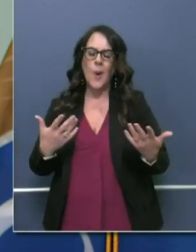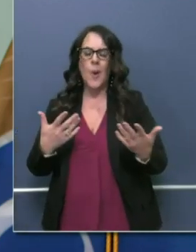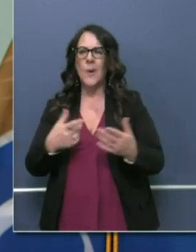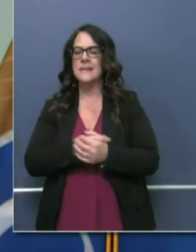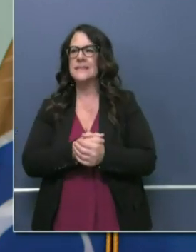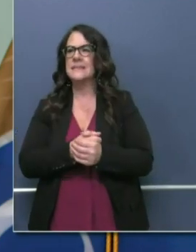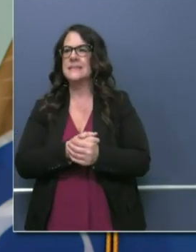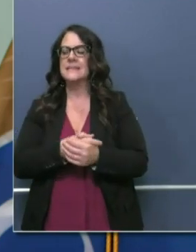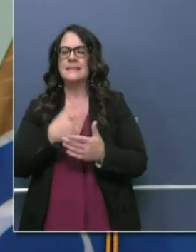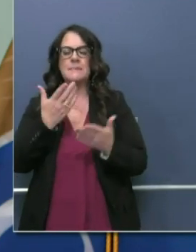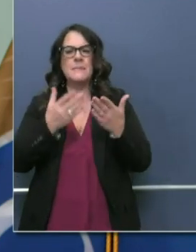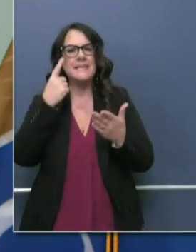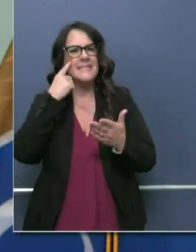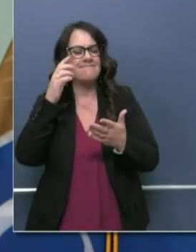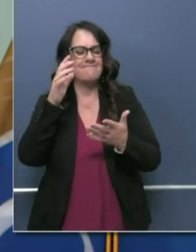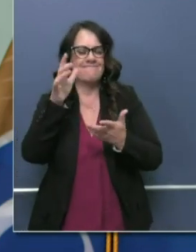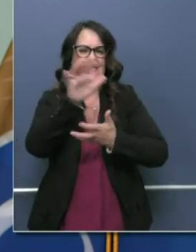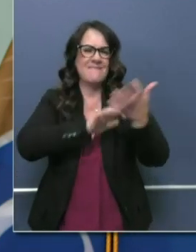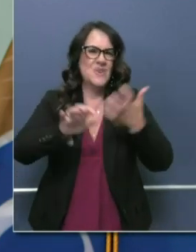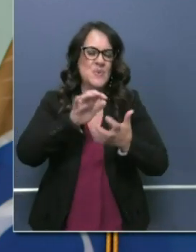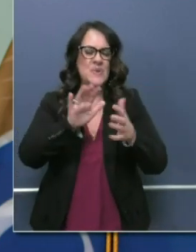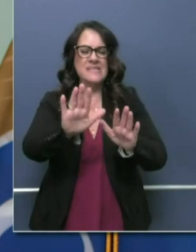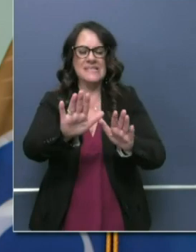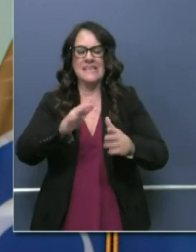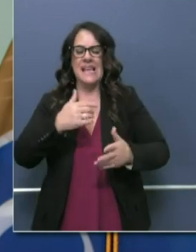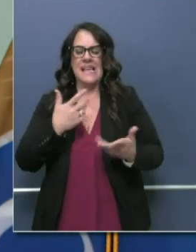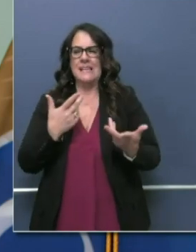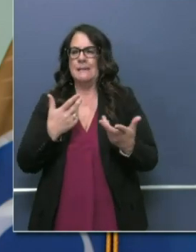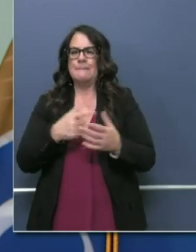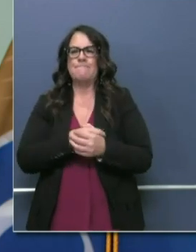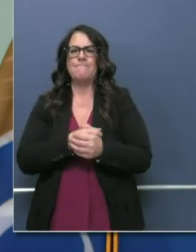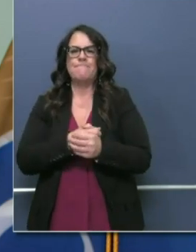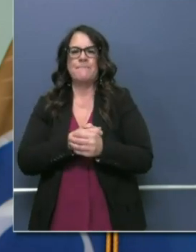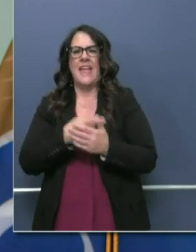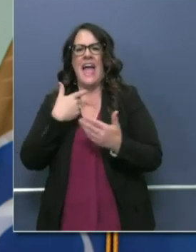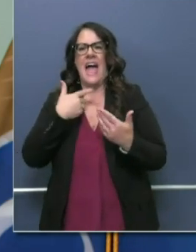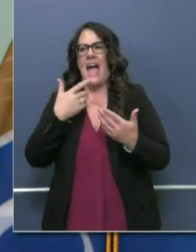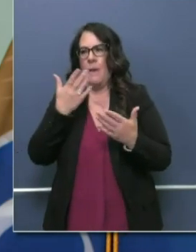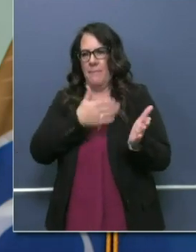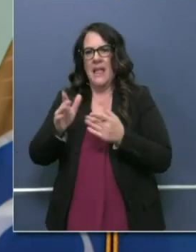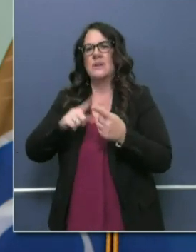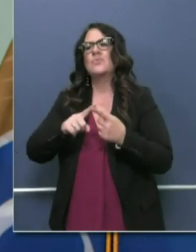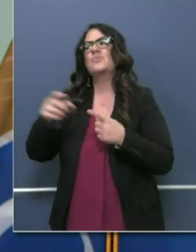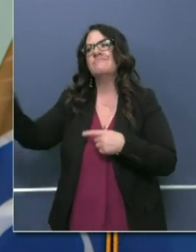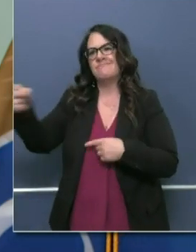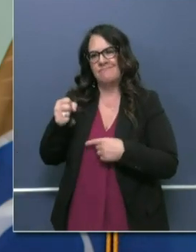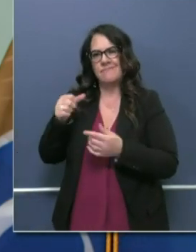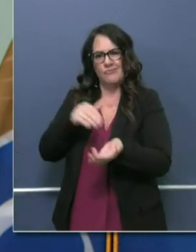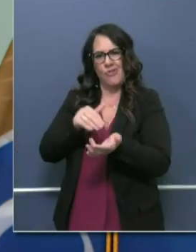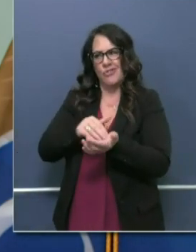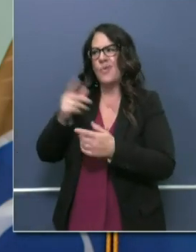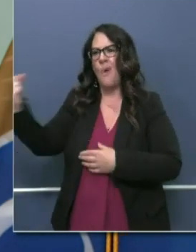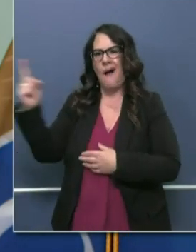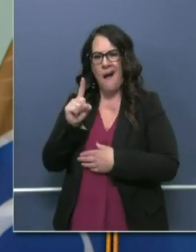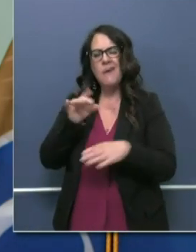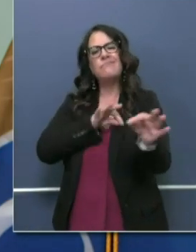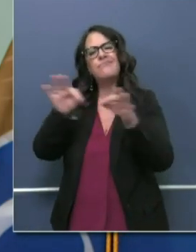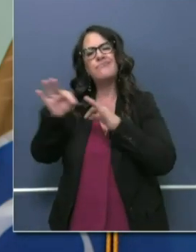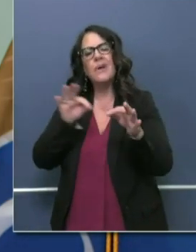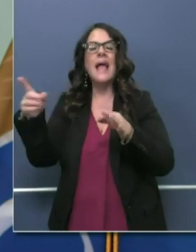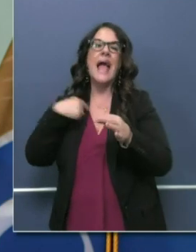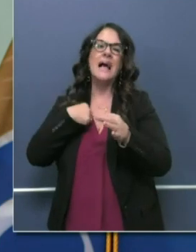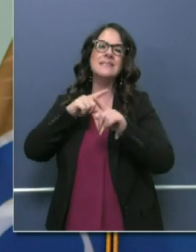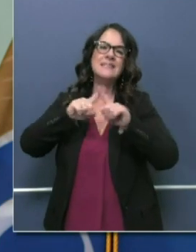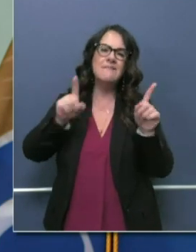can sound very confusing. But let me just, again, before I bring up Dr. Angel, who will make it much more simple and has slideshow